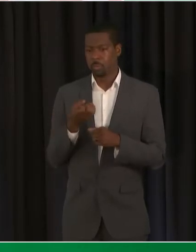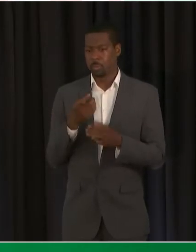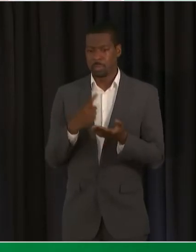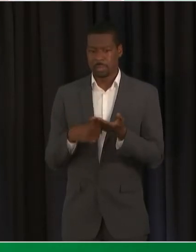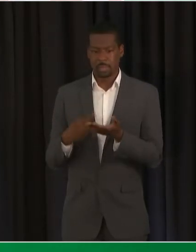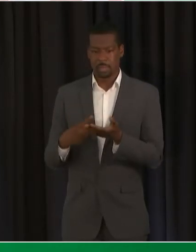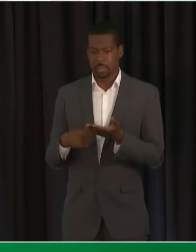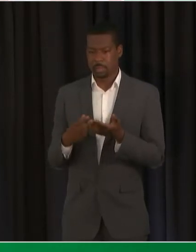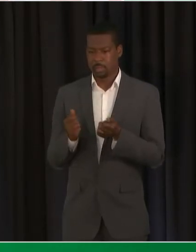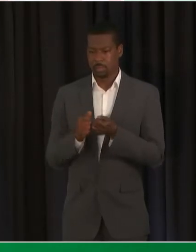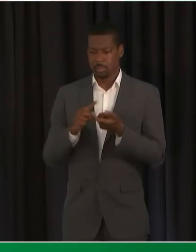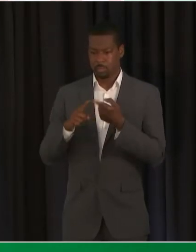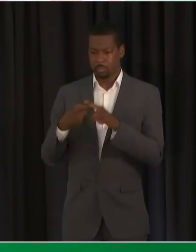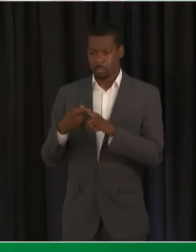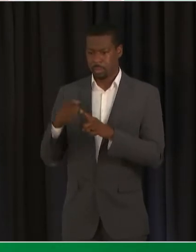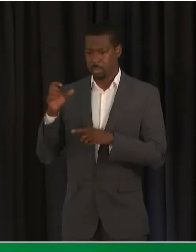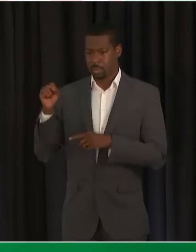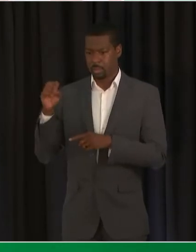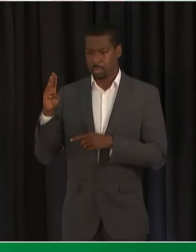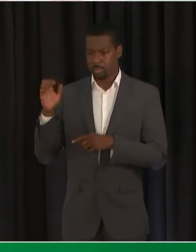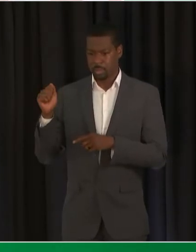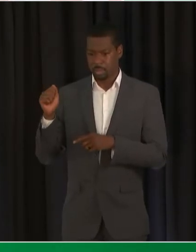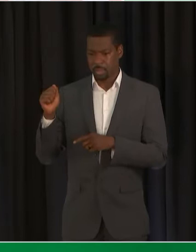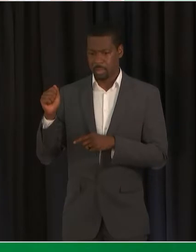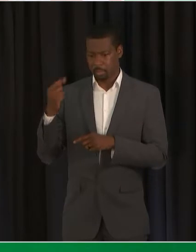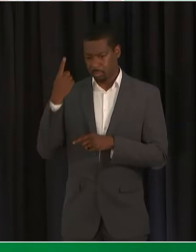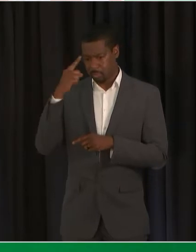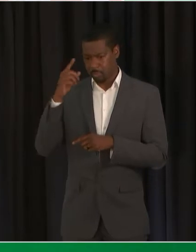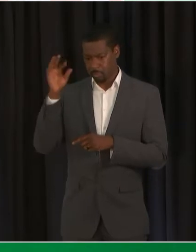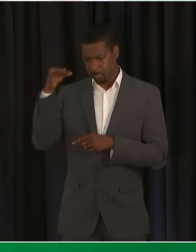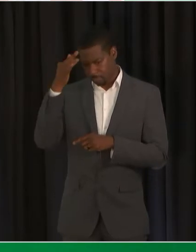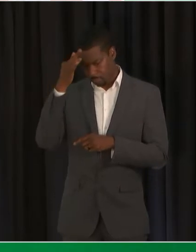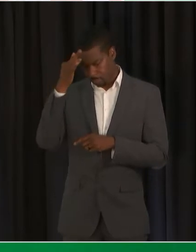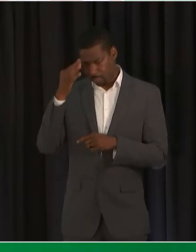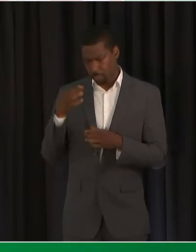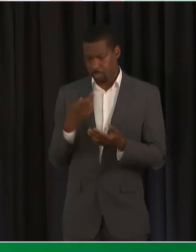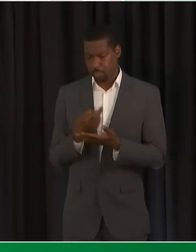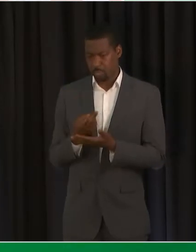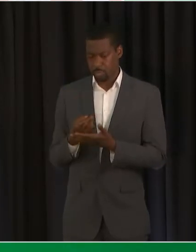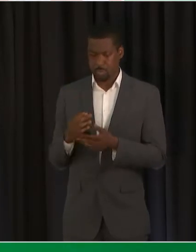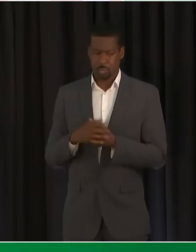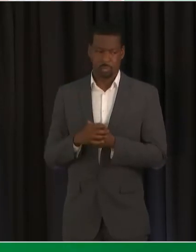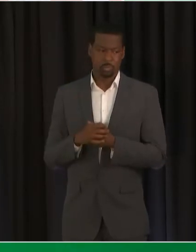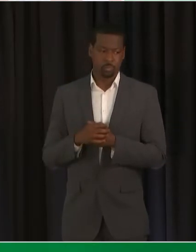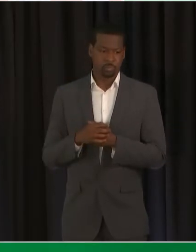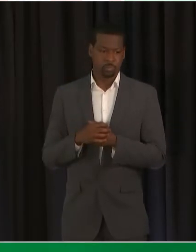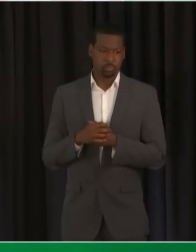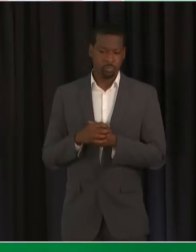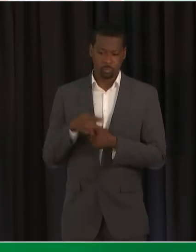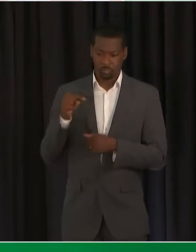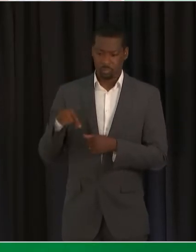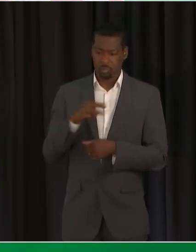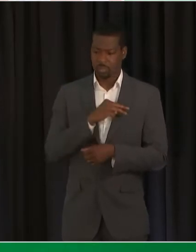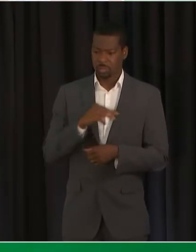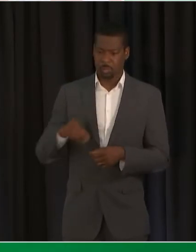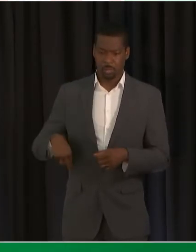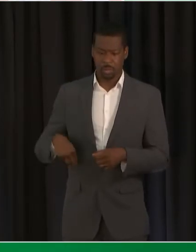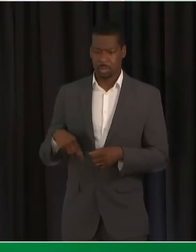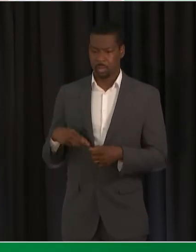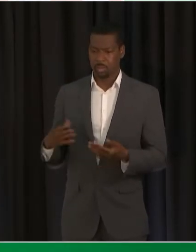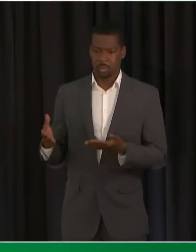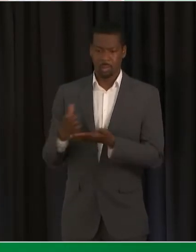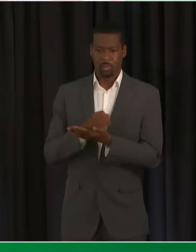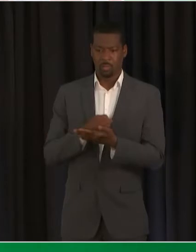talking to our friend from the SBA, are these federal resources, because while this mayor has amassed